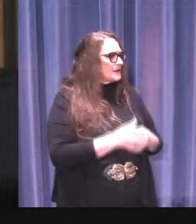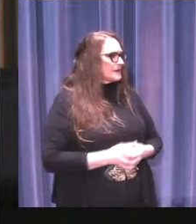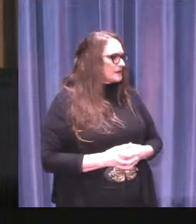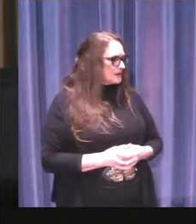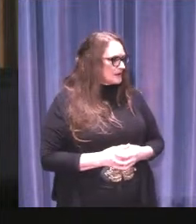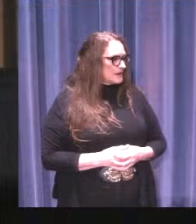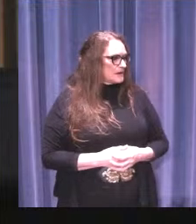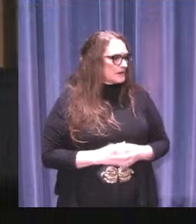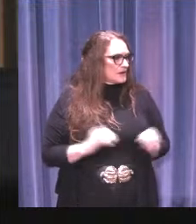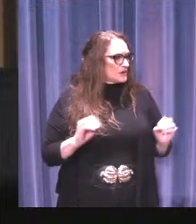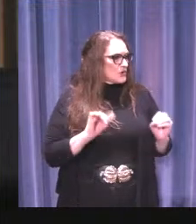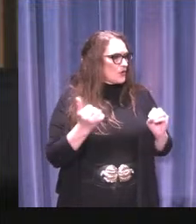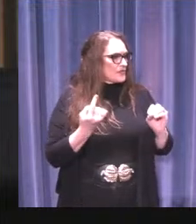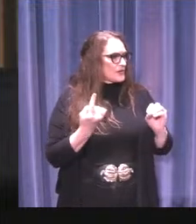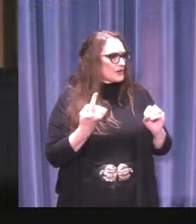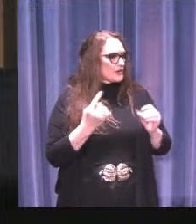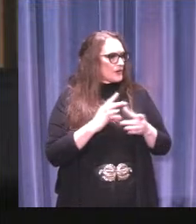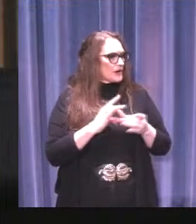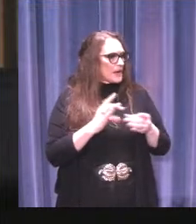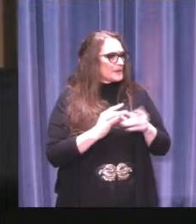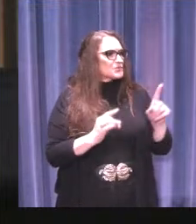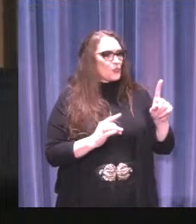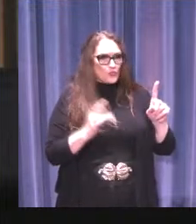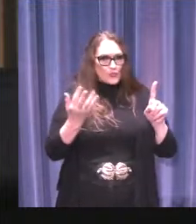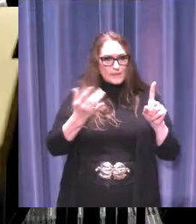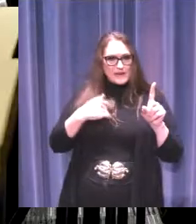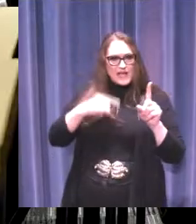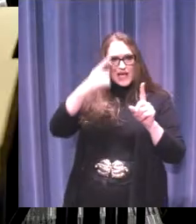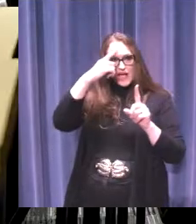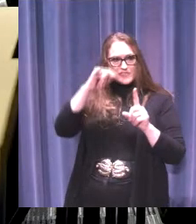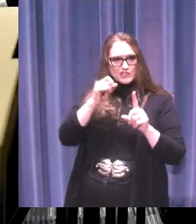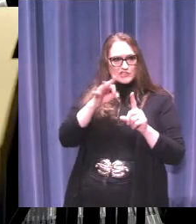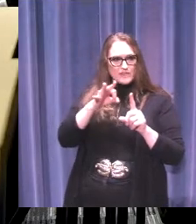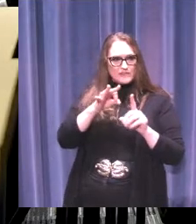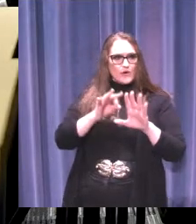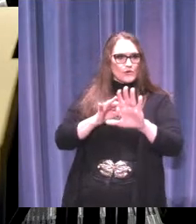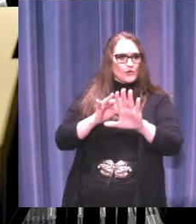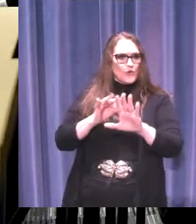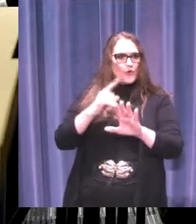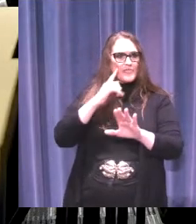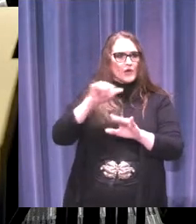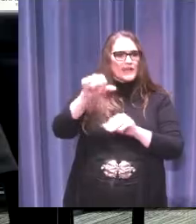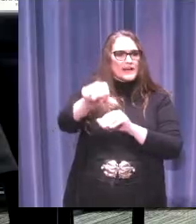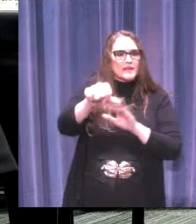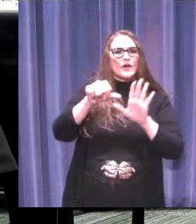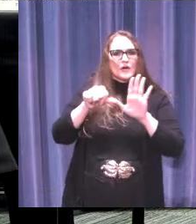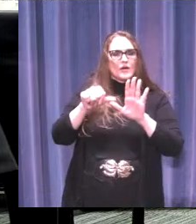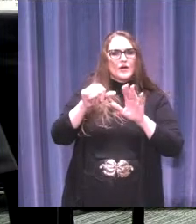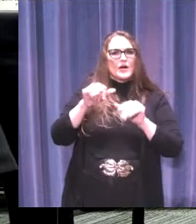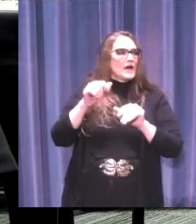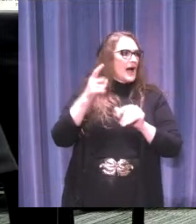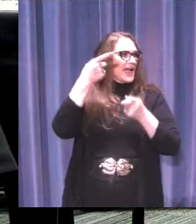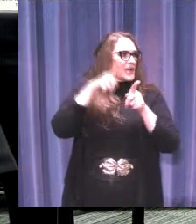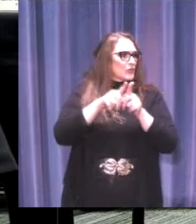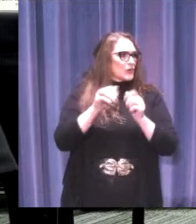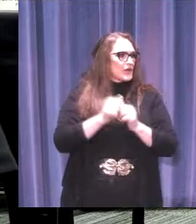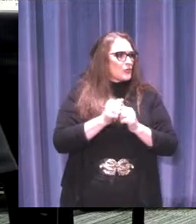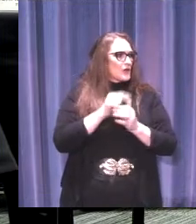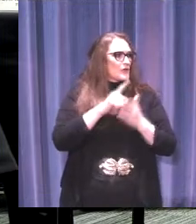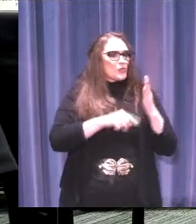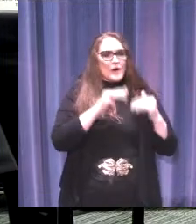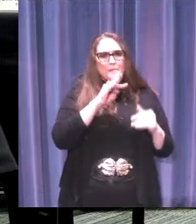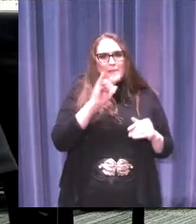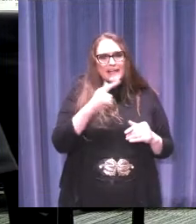Seeing no other comments, roll call vote. I thought Jeff, he had his hand on the button. Yeah, I have to agree with a lot of what Michael